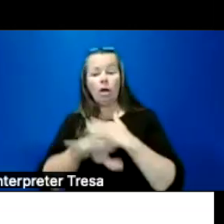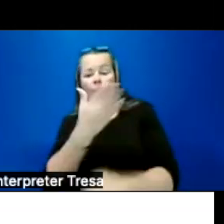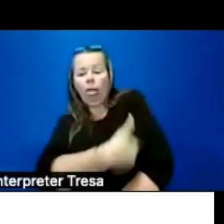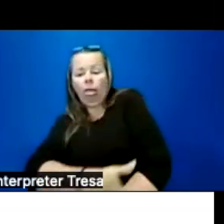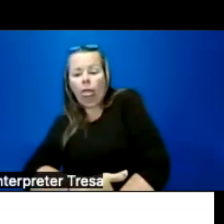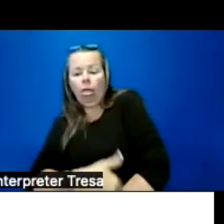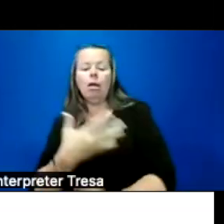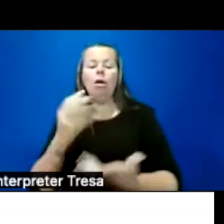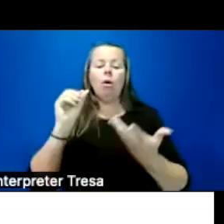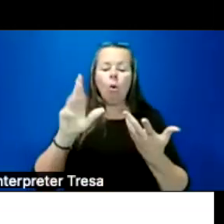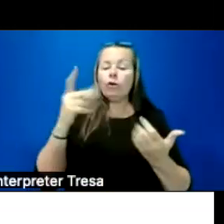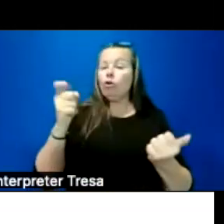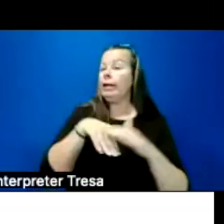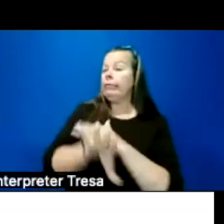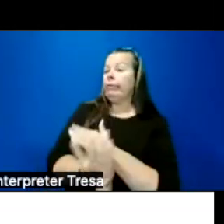also not